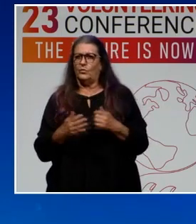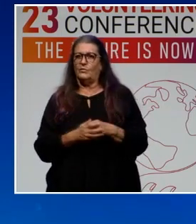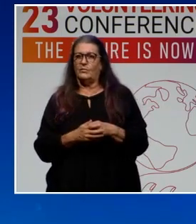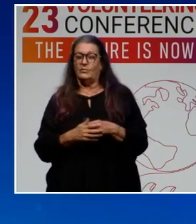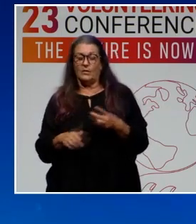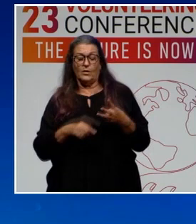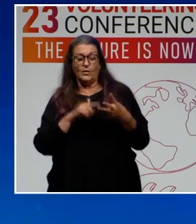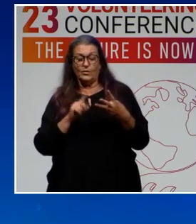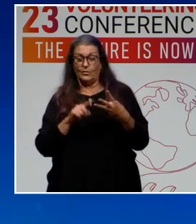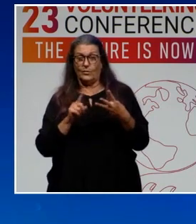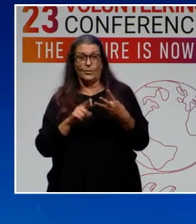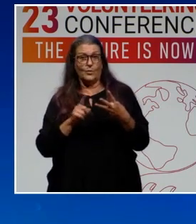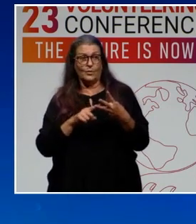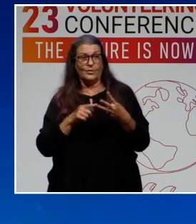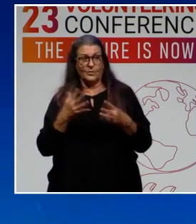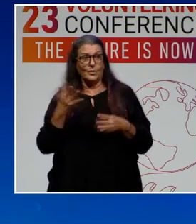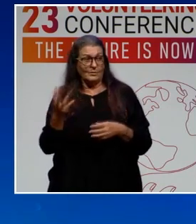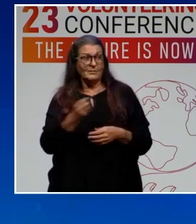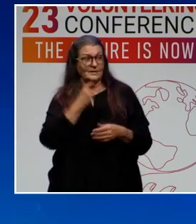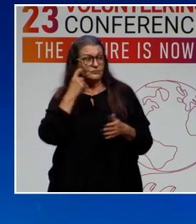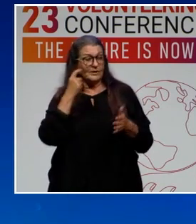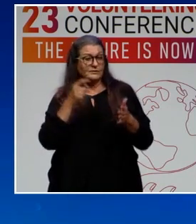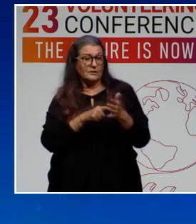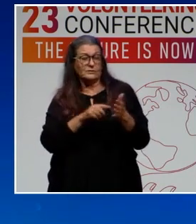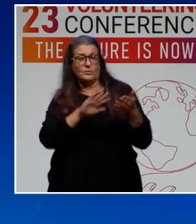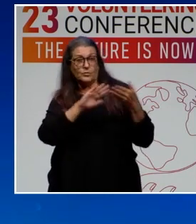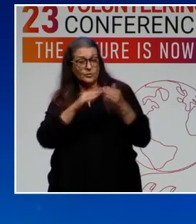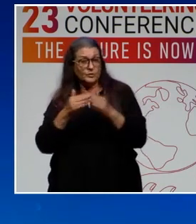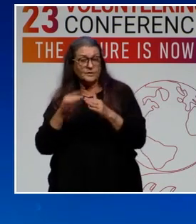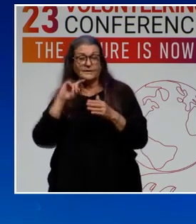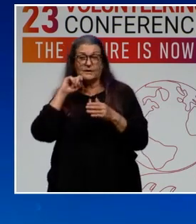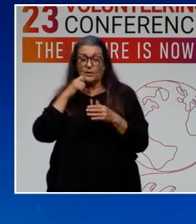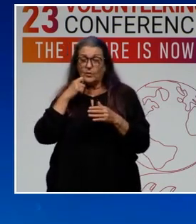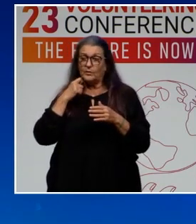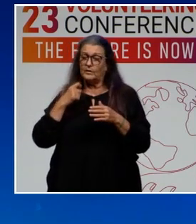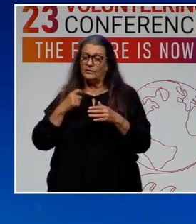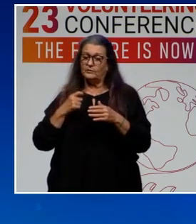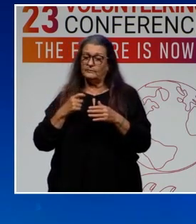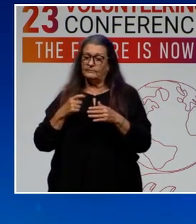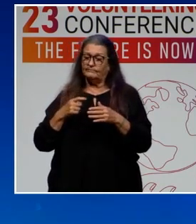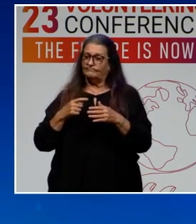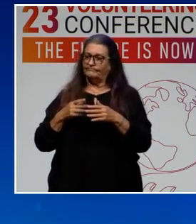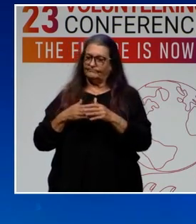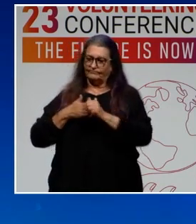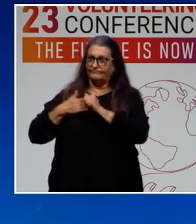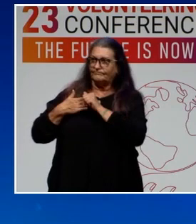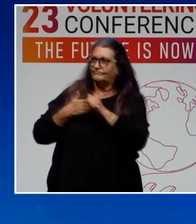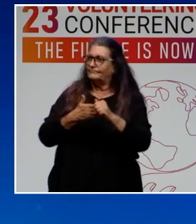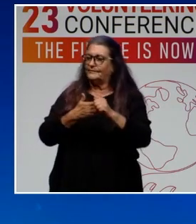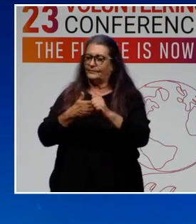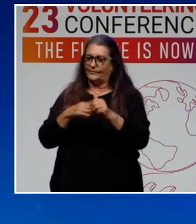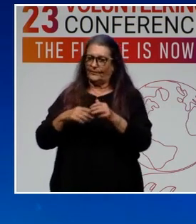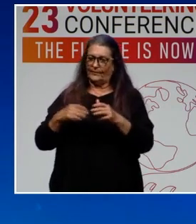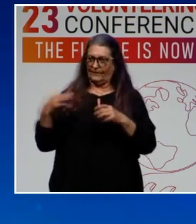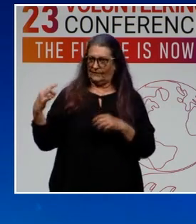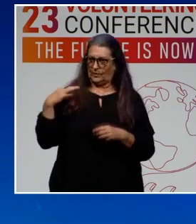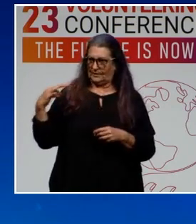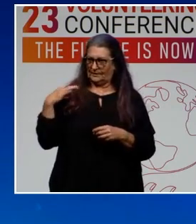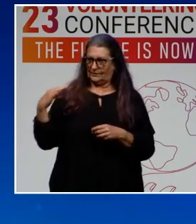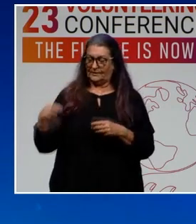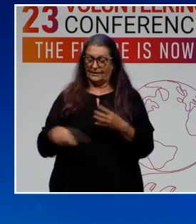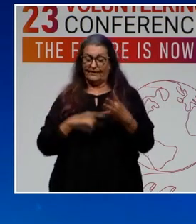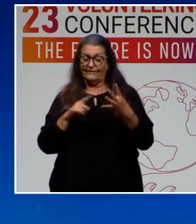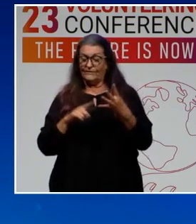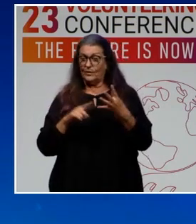will be the primary driver of volunteering. And fourth, recognising that volunteering is